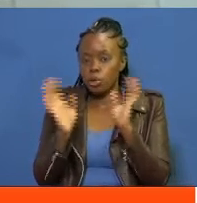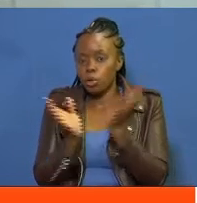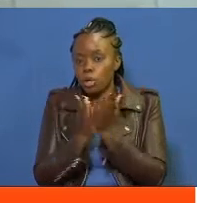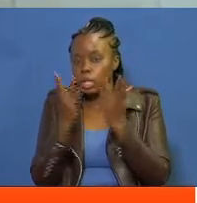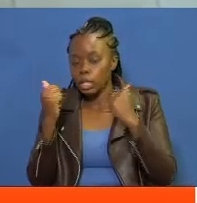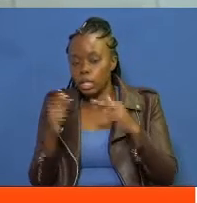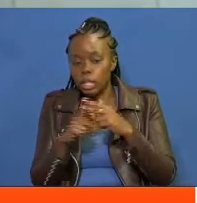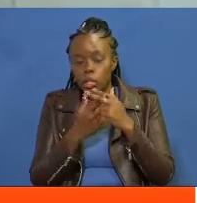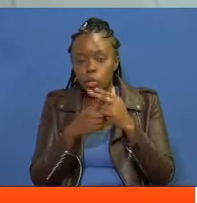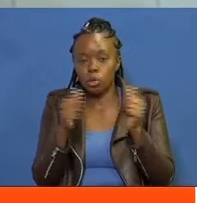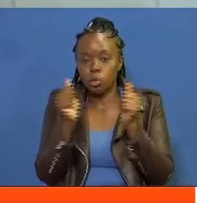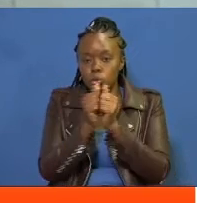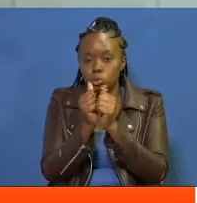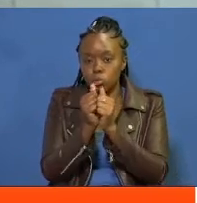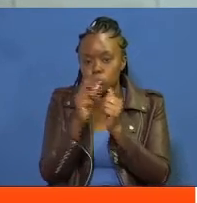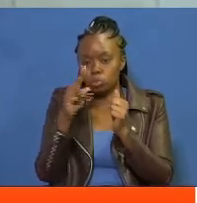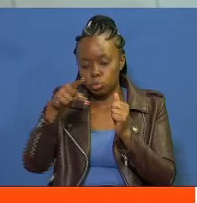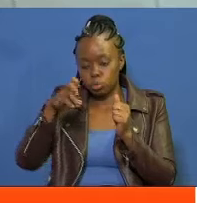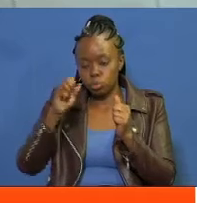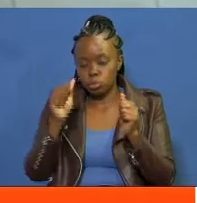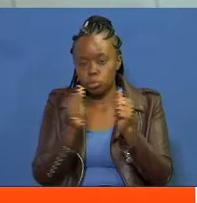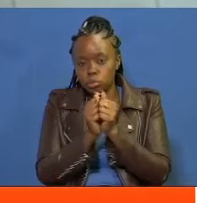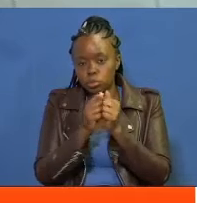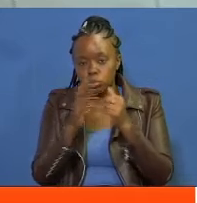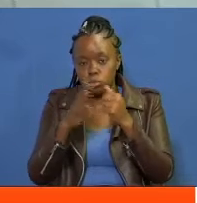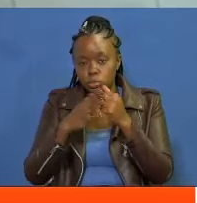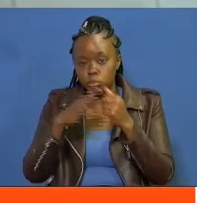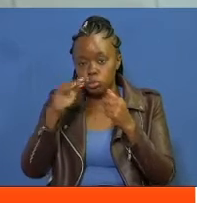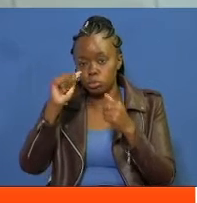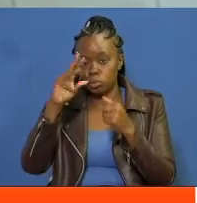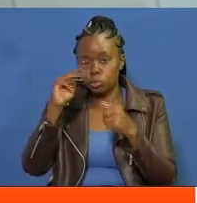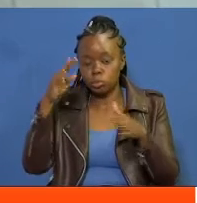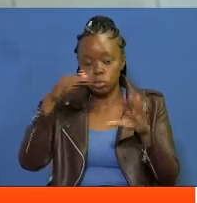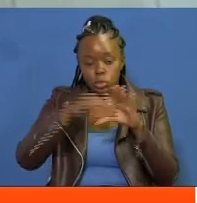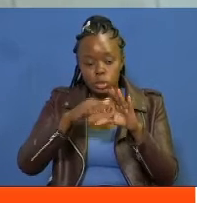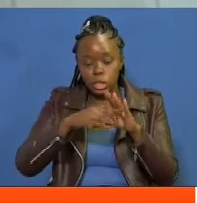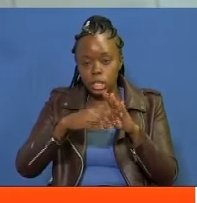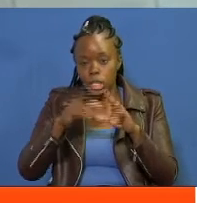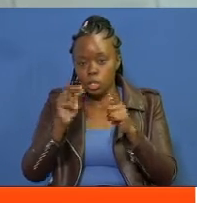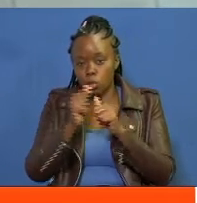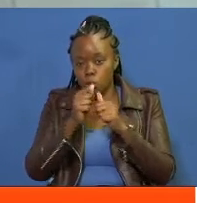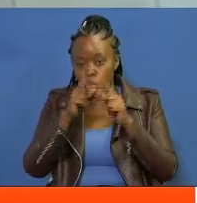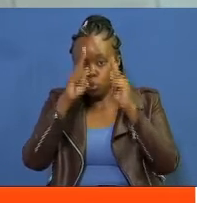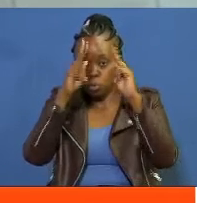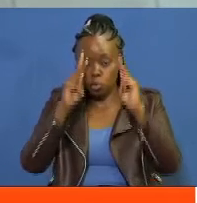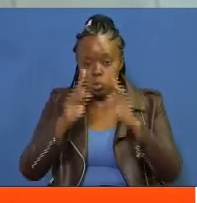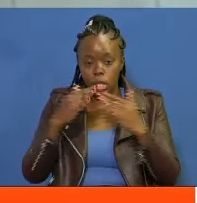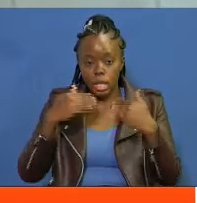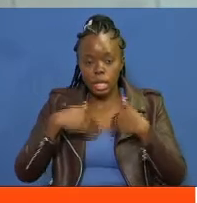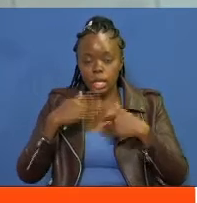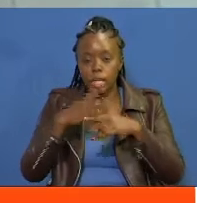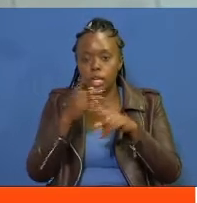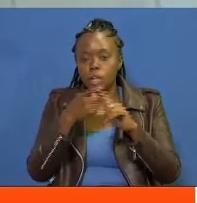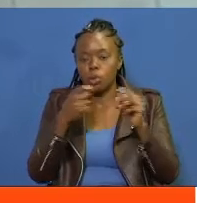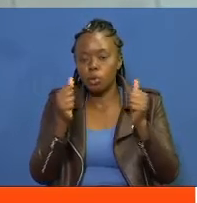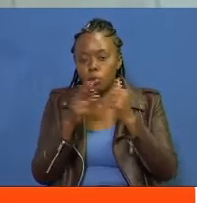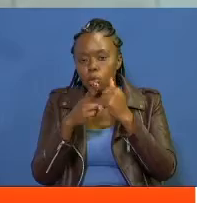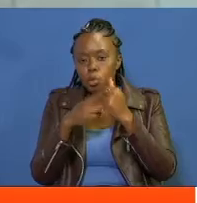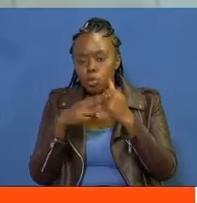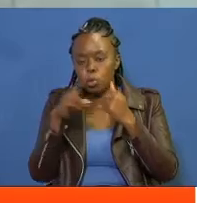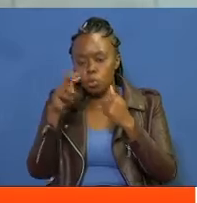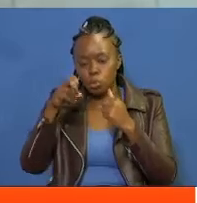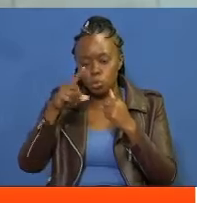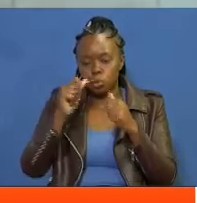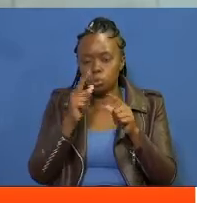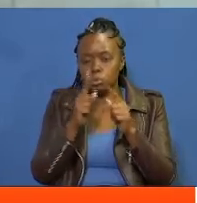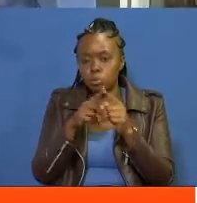start from 10 p.m. to 4 a.m. and this includes the Lake Region counties that have been observing curfew from 7 p.m. to 4